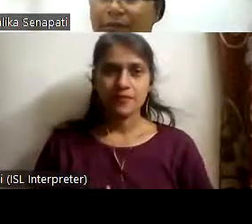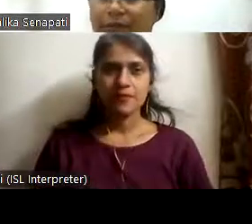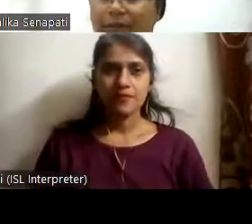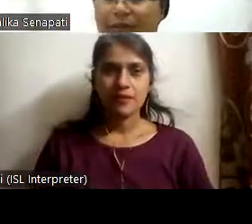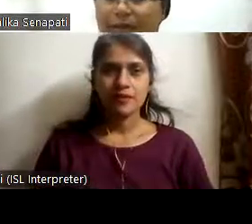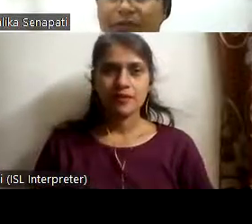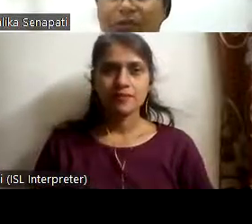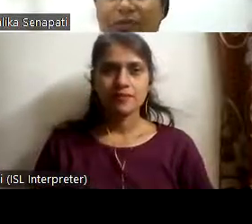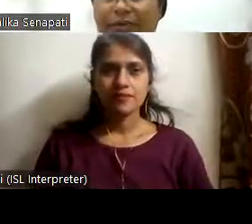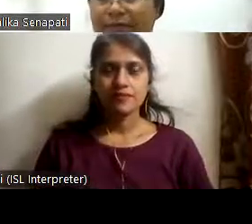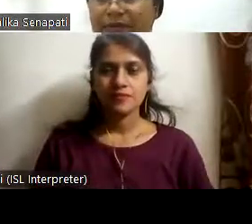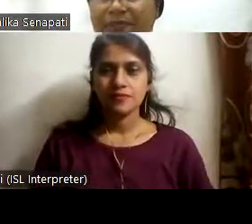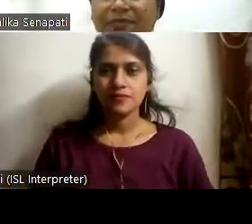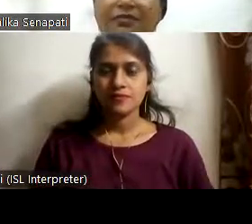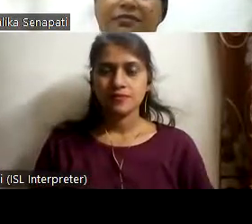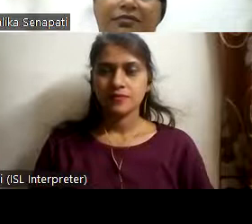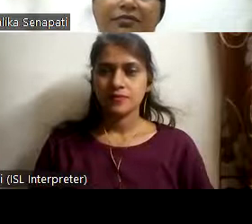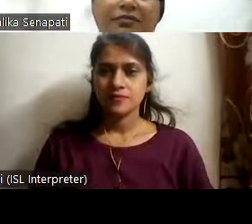with visual impairment.